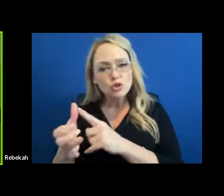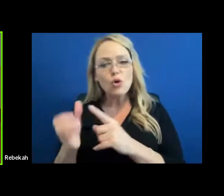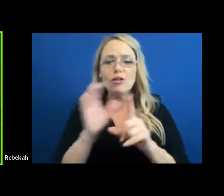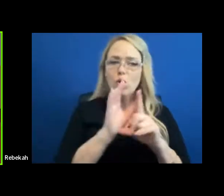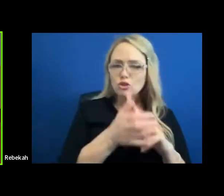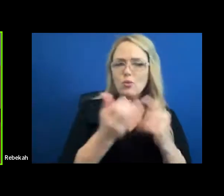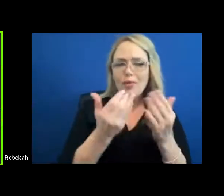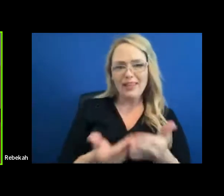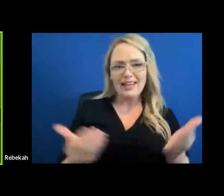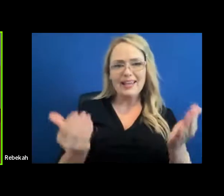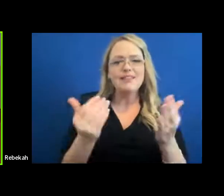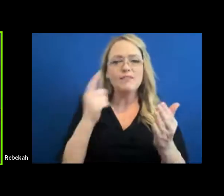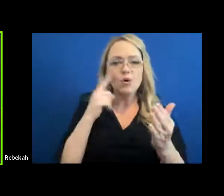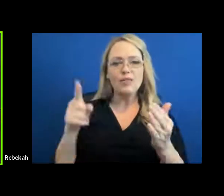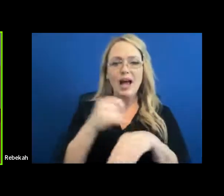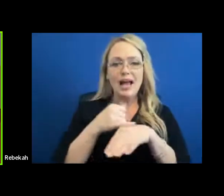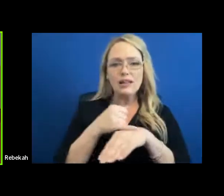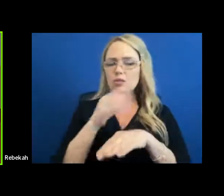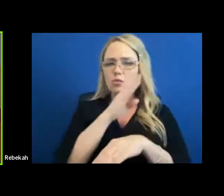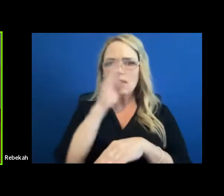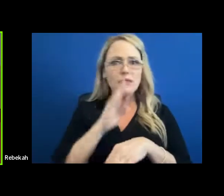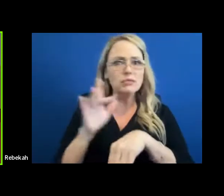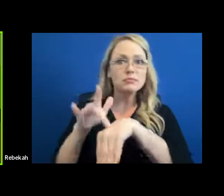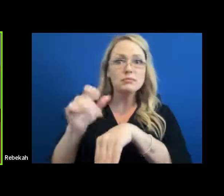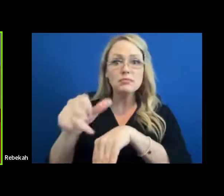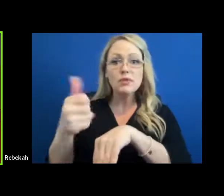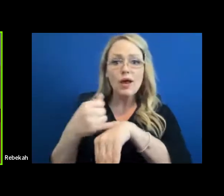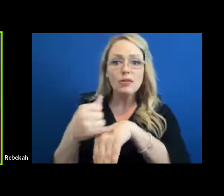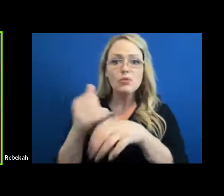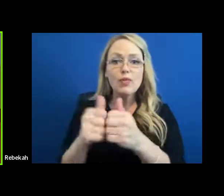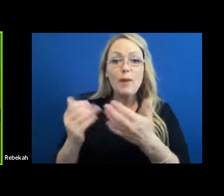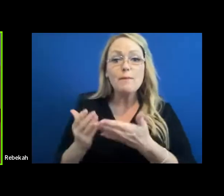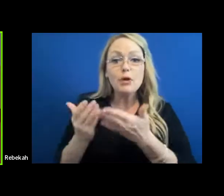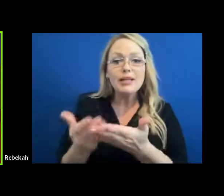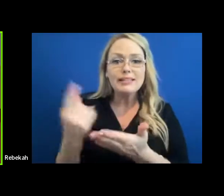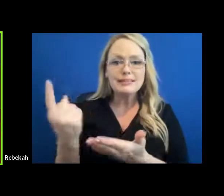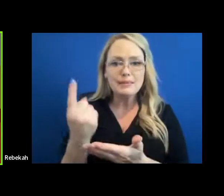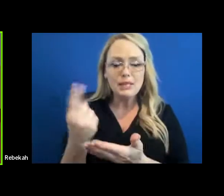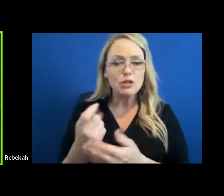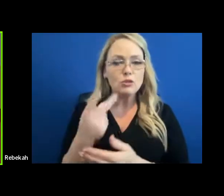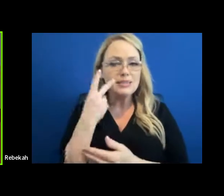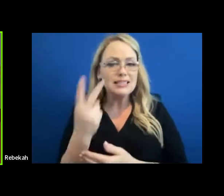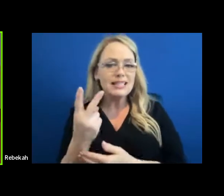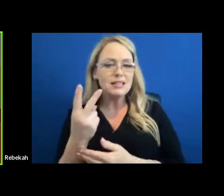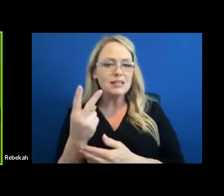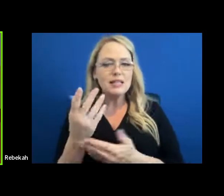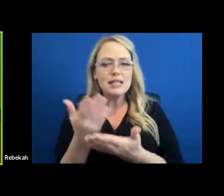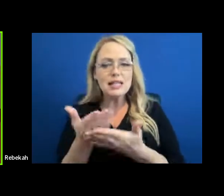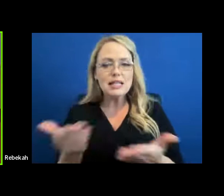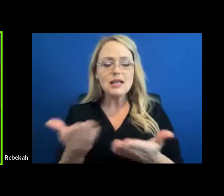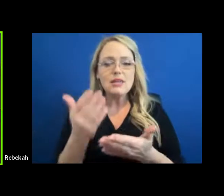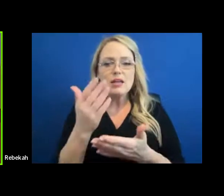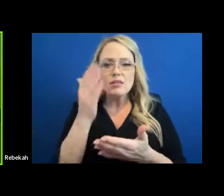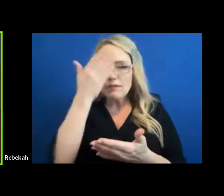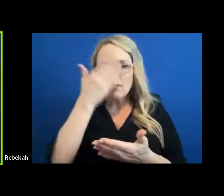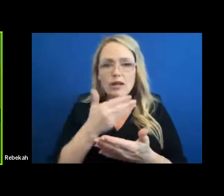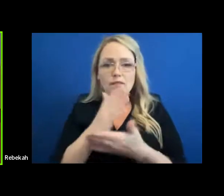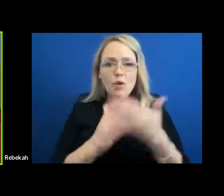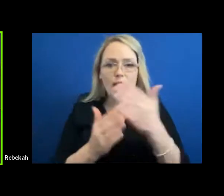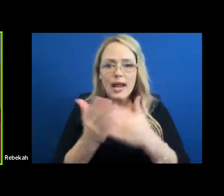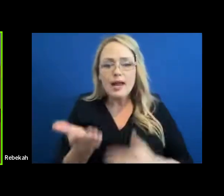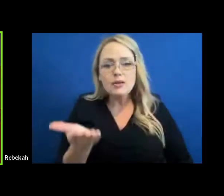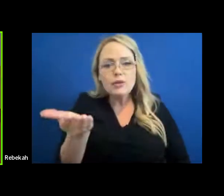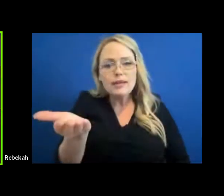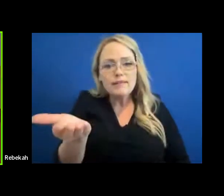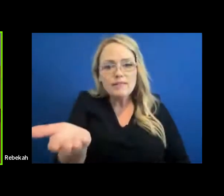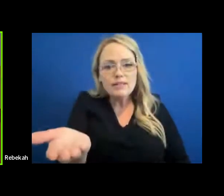don't go to another island without bringing something, you know, like we say, man beam, like you're the front of your hand. So you give something